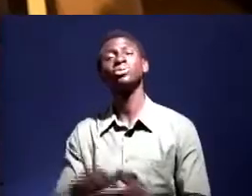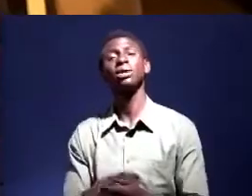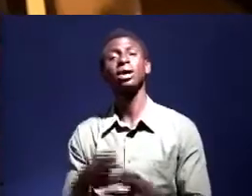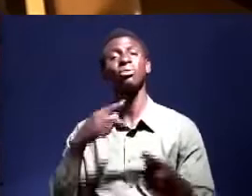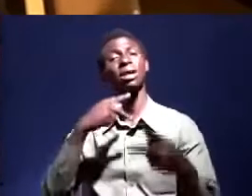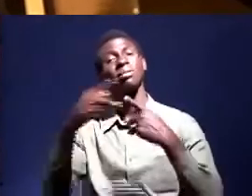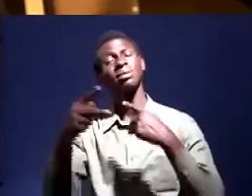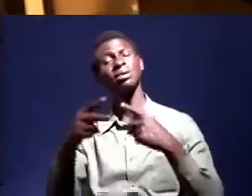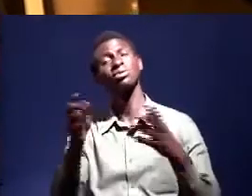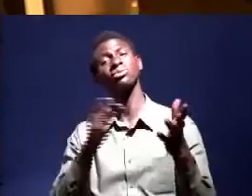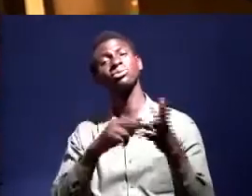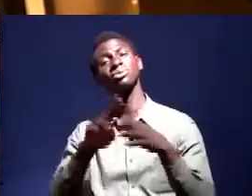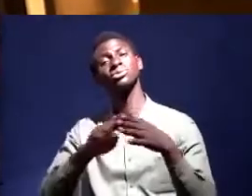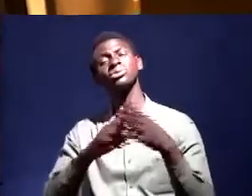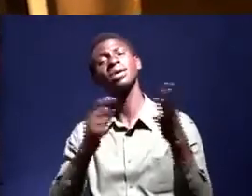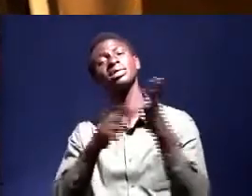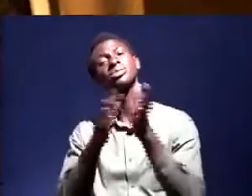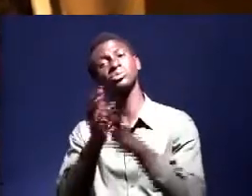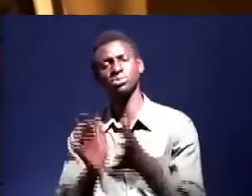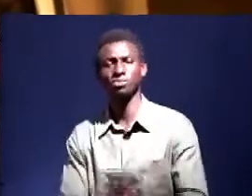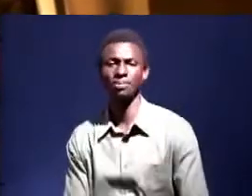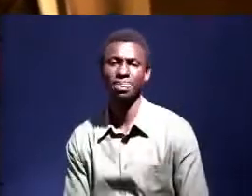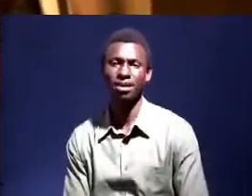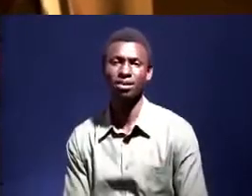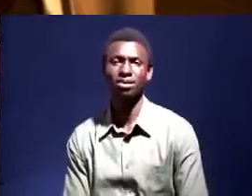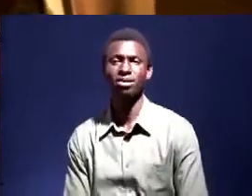Philip joined him at that chariot.